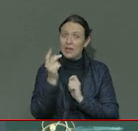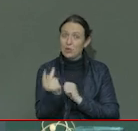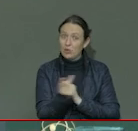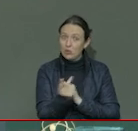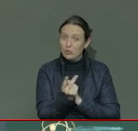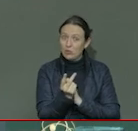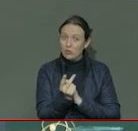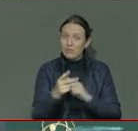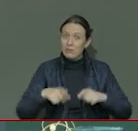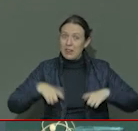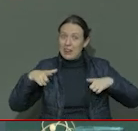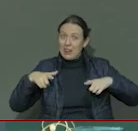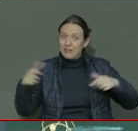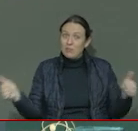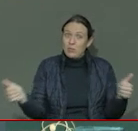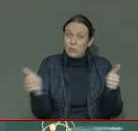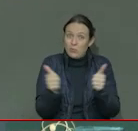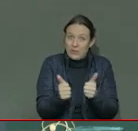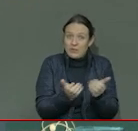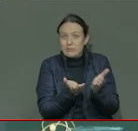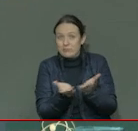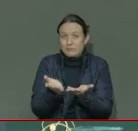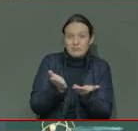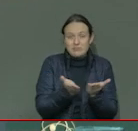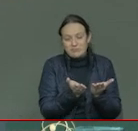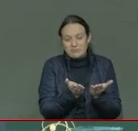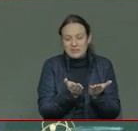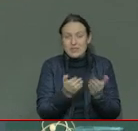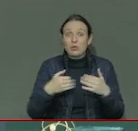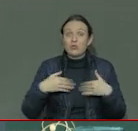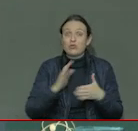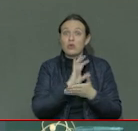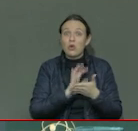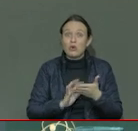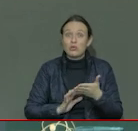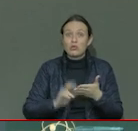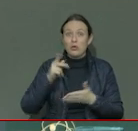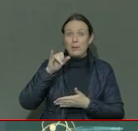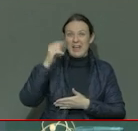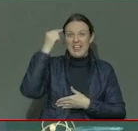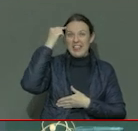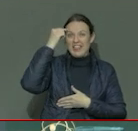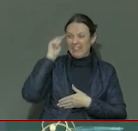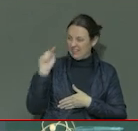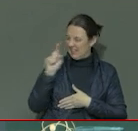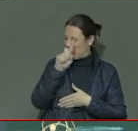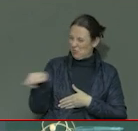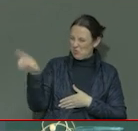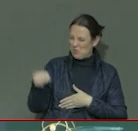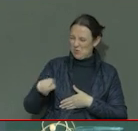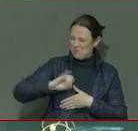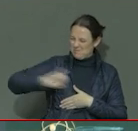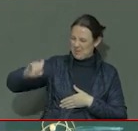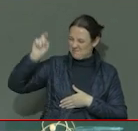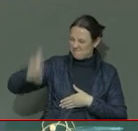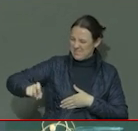perfectly. So initially, Pai sees Richard Parker as a nemesis. I need to get rid of him because he's a threat.